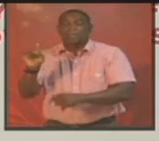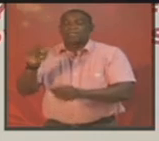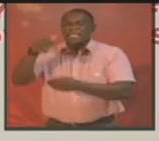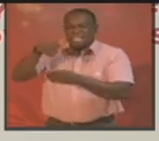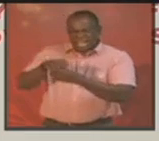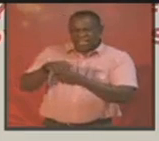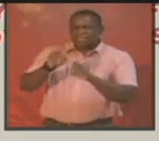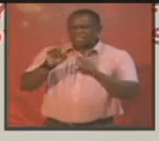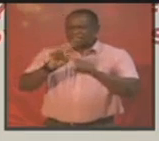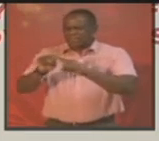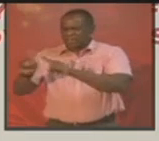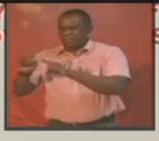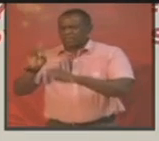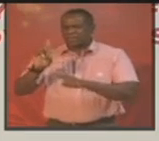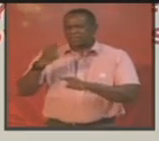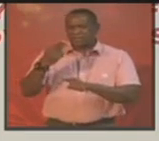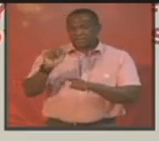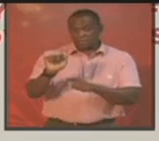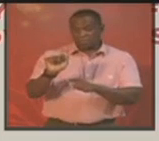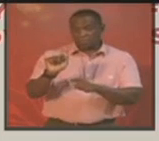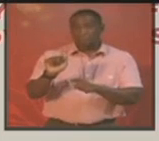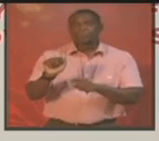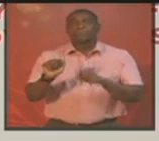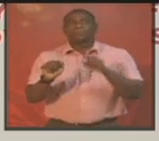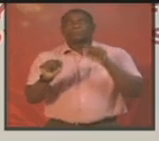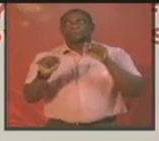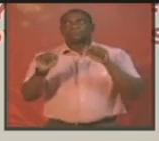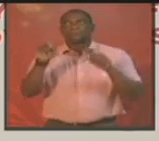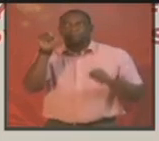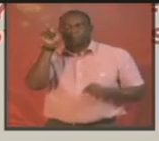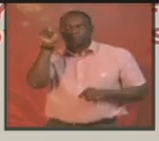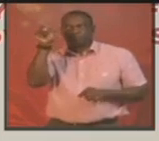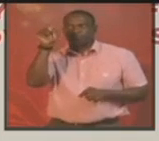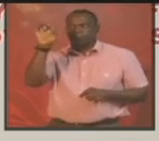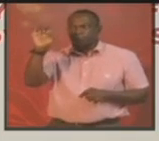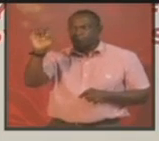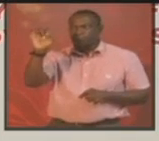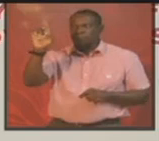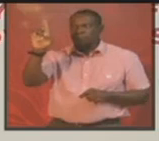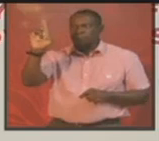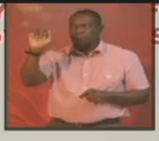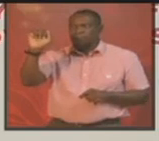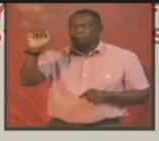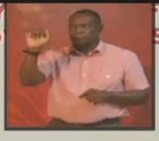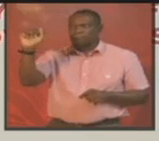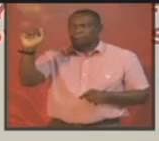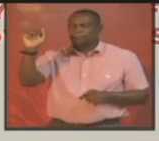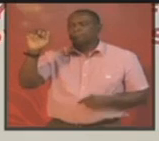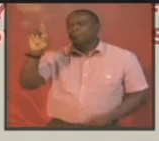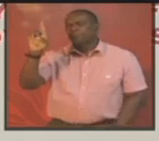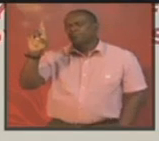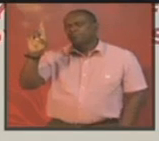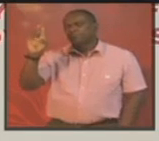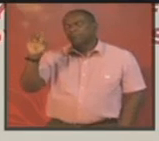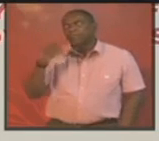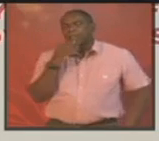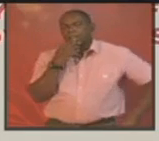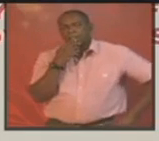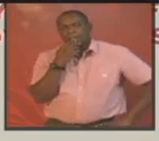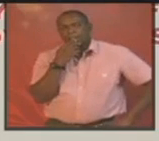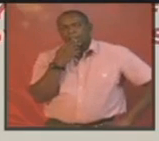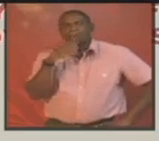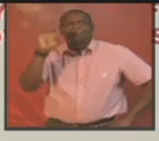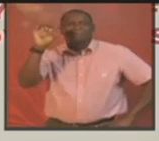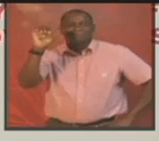follows. Between ERHA, Eastern and Northwest, none, because they were not, they did not